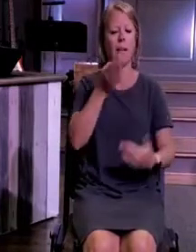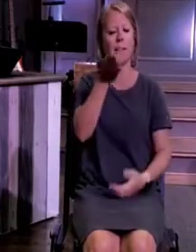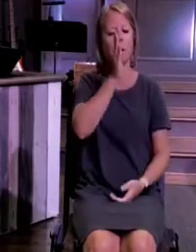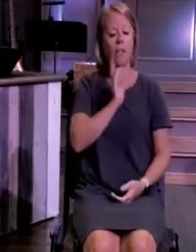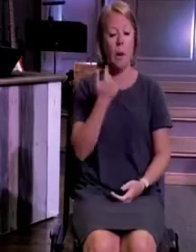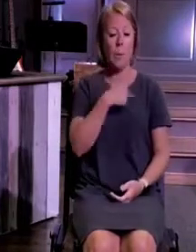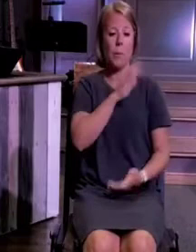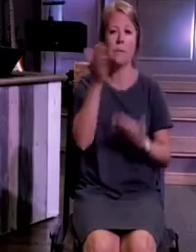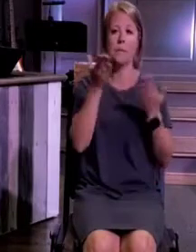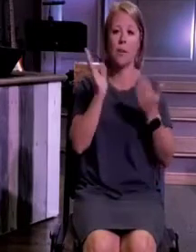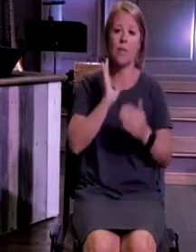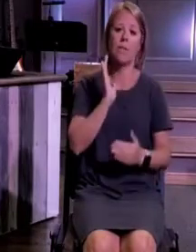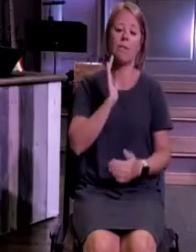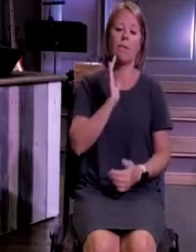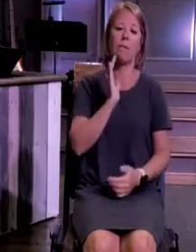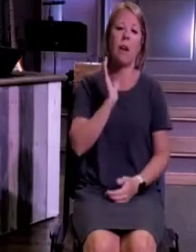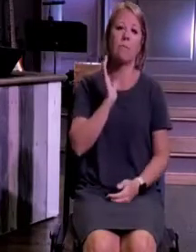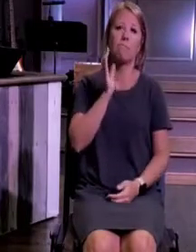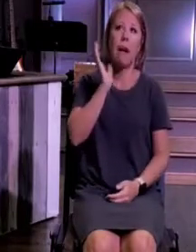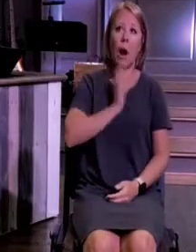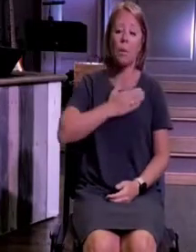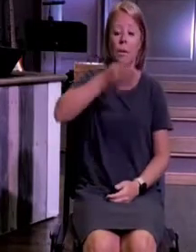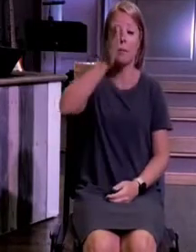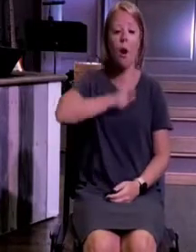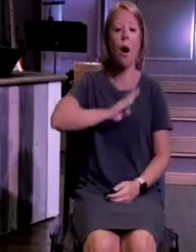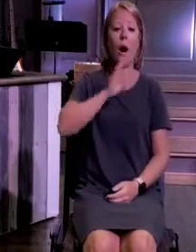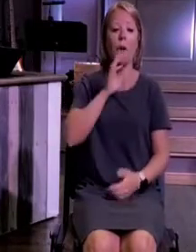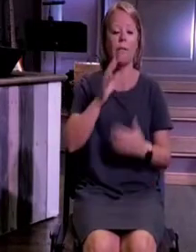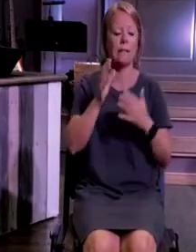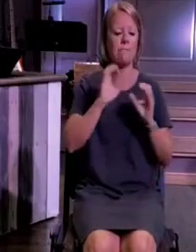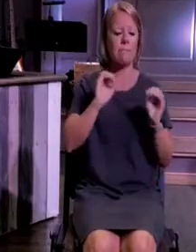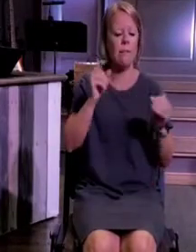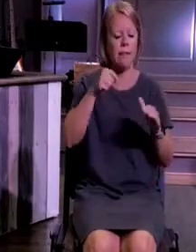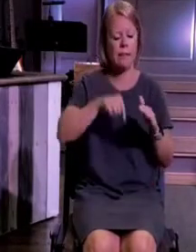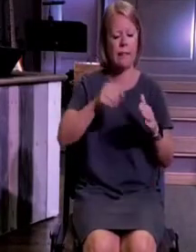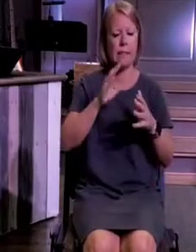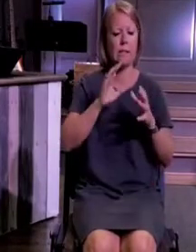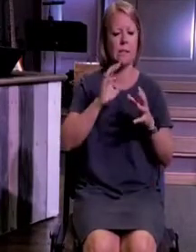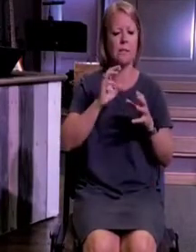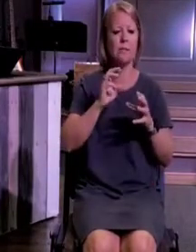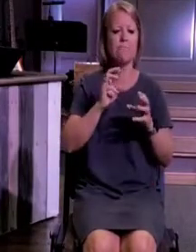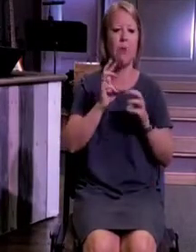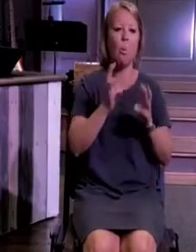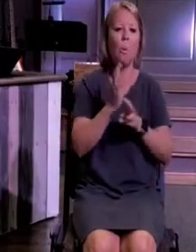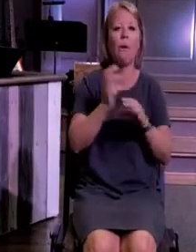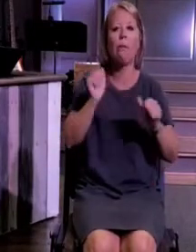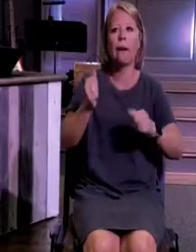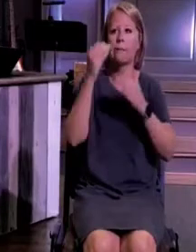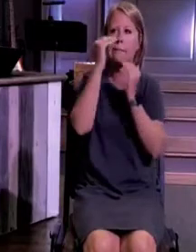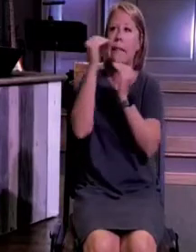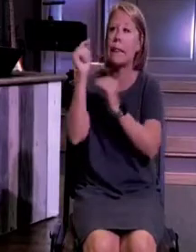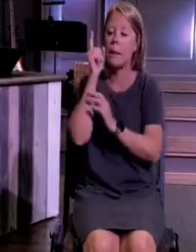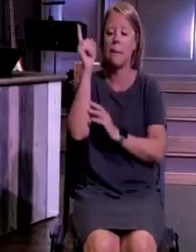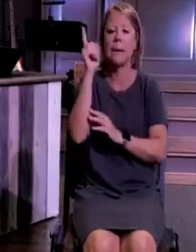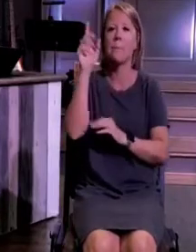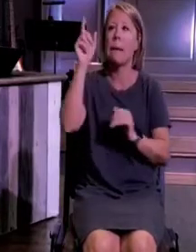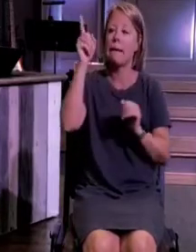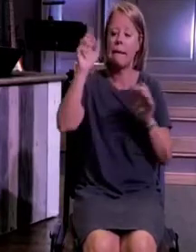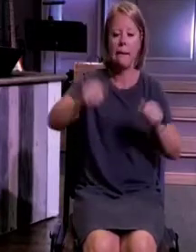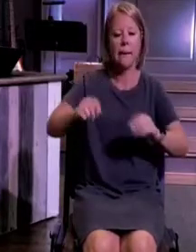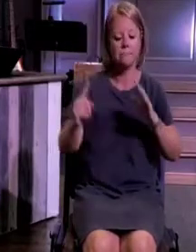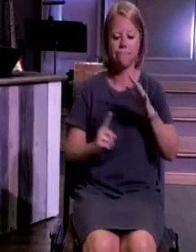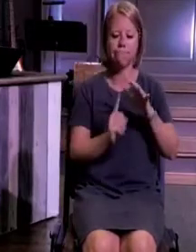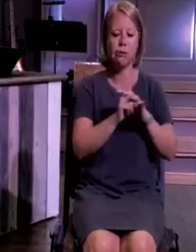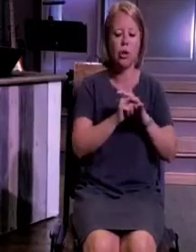serve a God that there is nothing in this world that could constrain Him if He so desired to show up and manifest